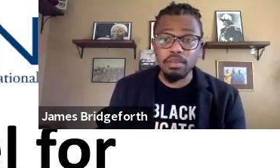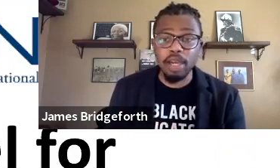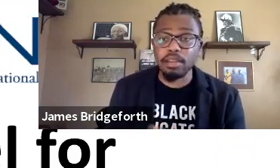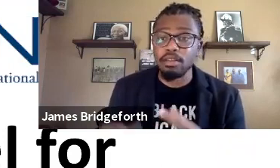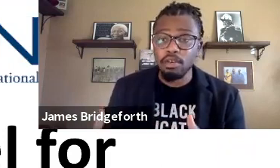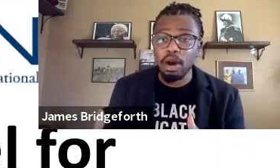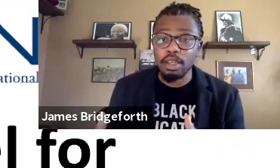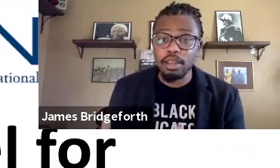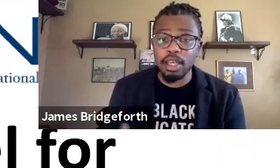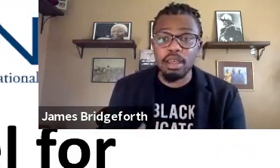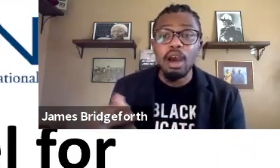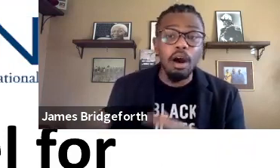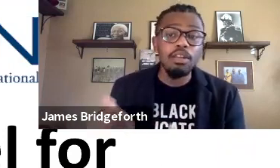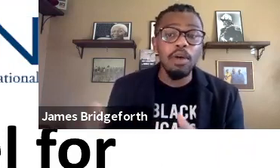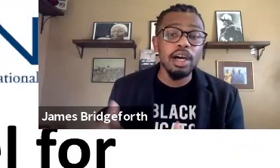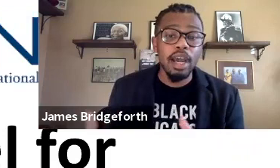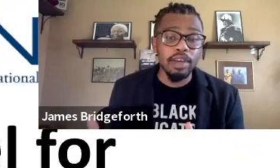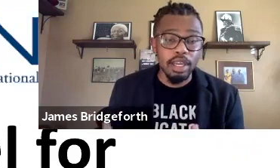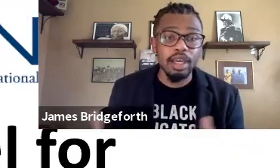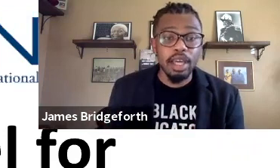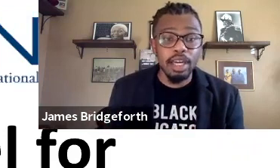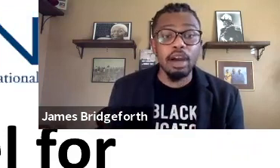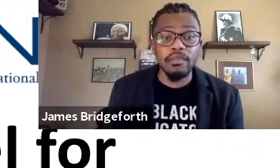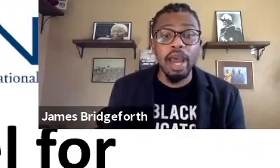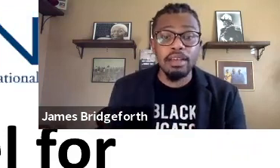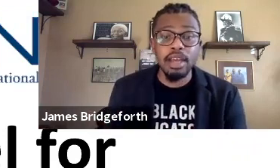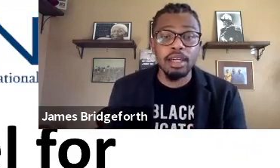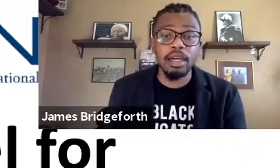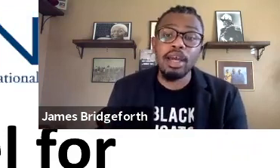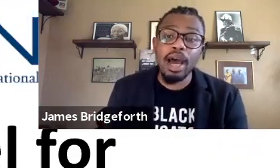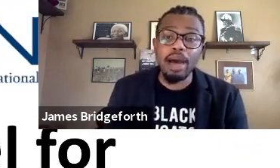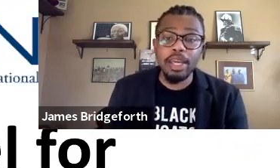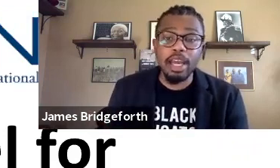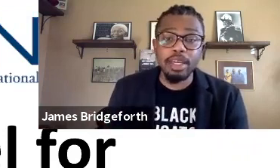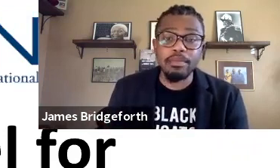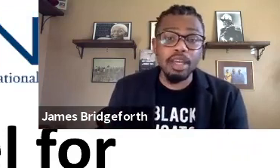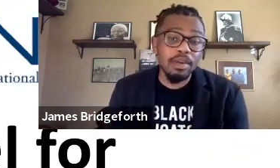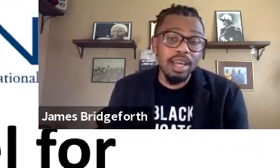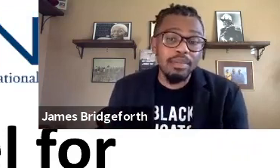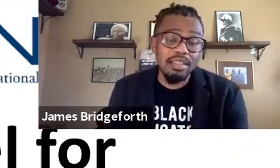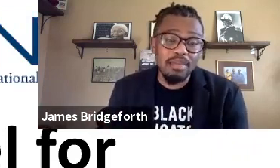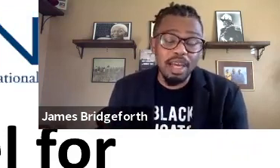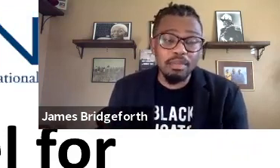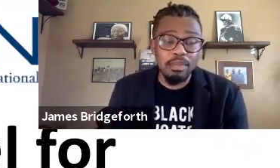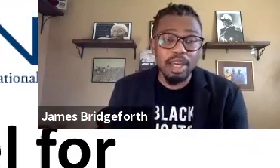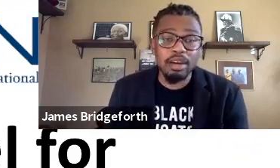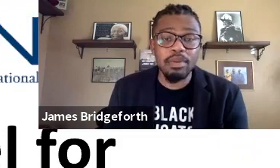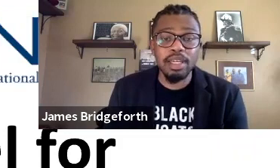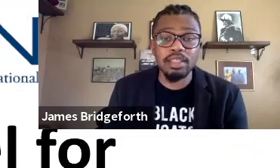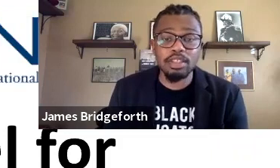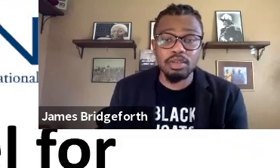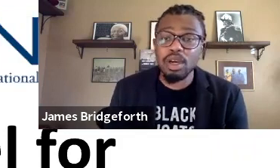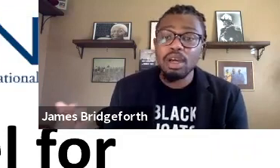learn these new practices and do all these things, all the while navigating, again, an often hostile academy. And so again, it might seem that it might be a